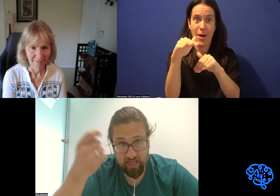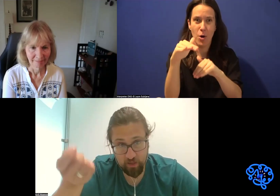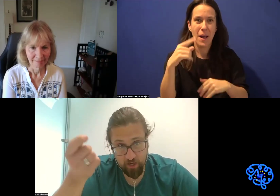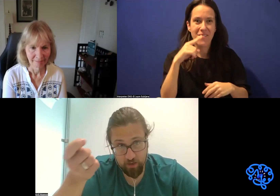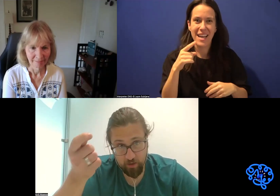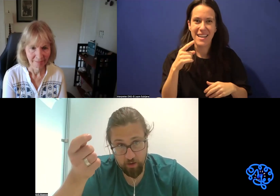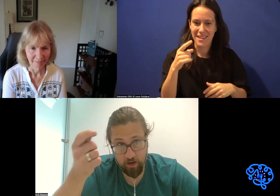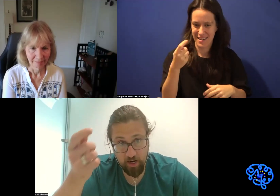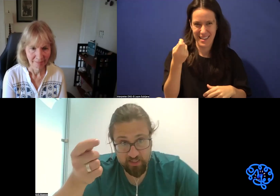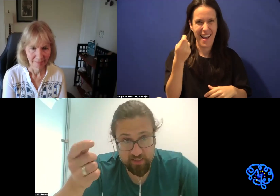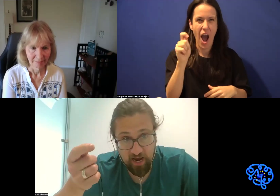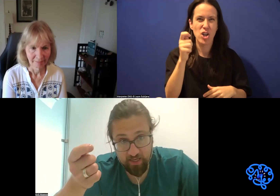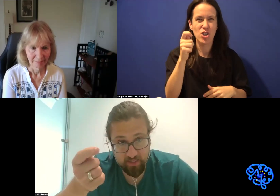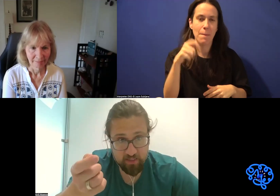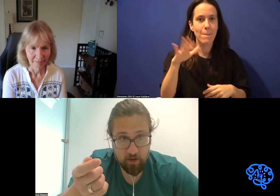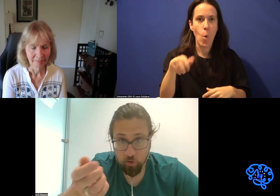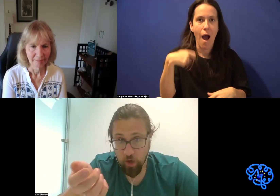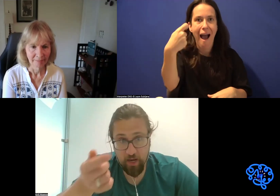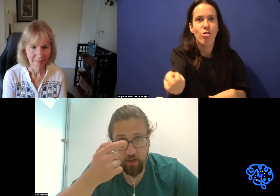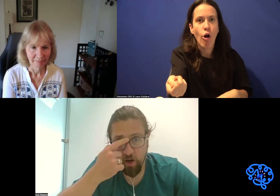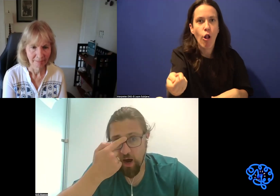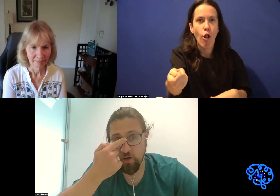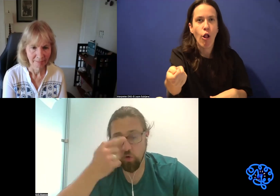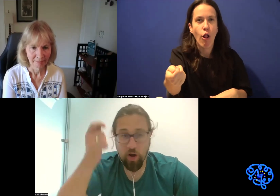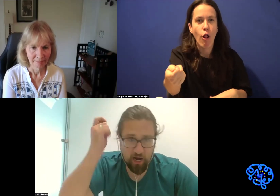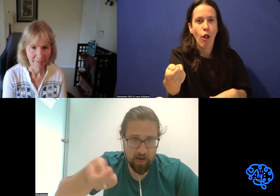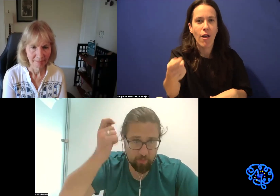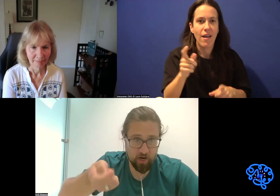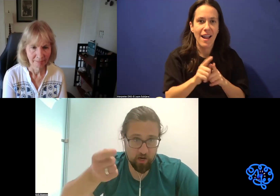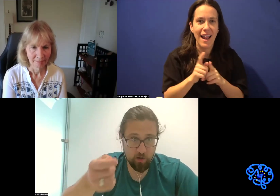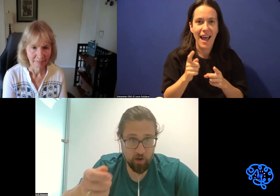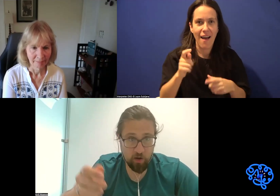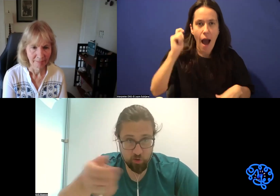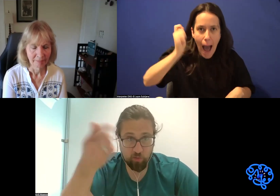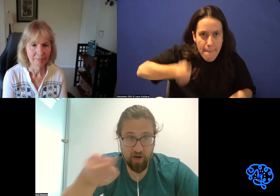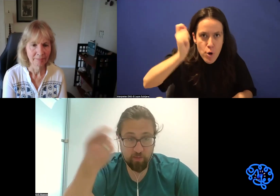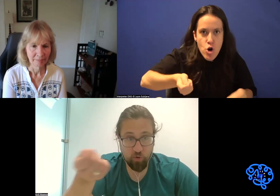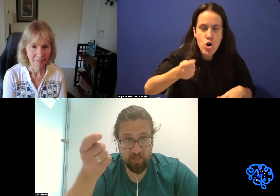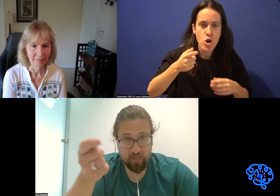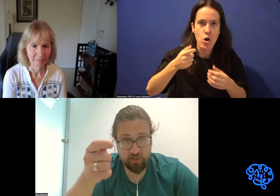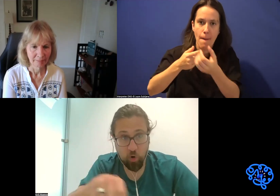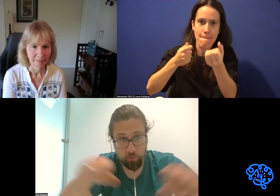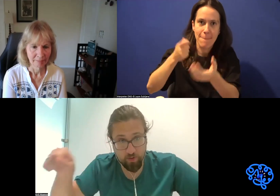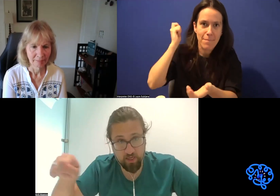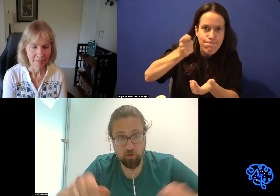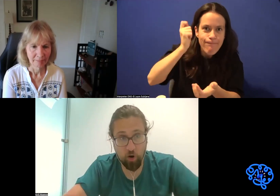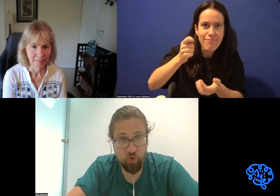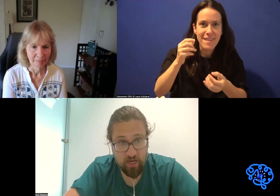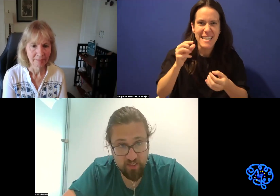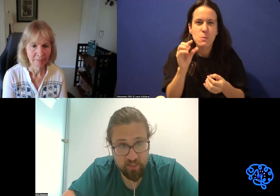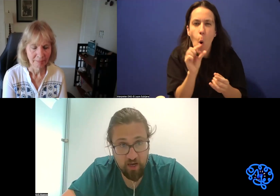some handling signs, like, I don't know, a hammer, so manipulating small